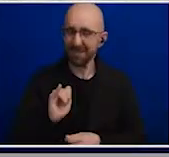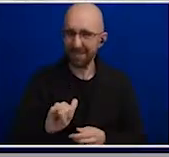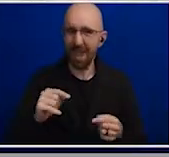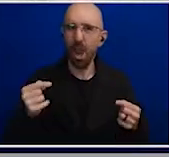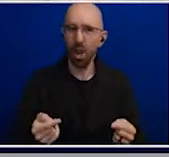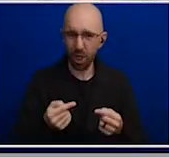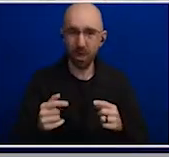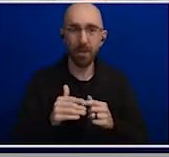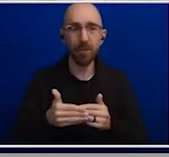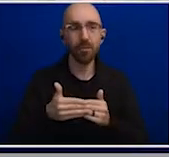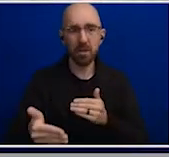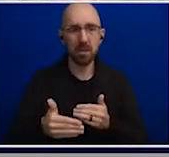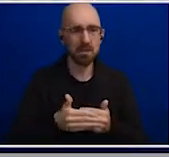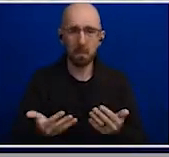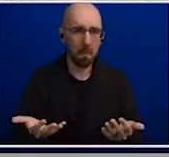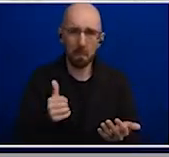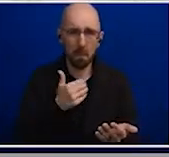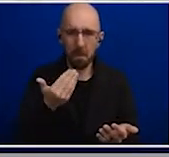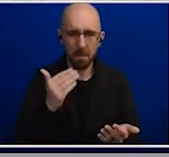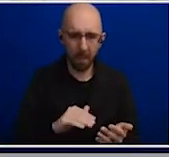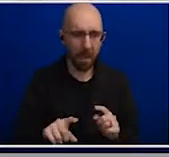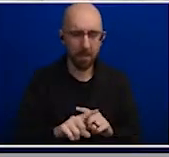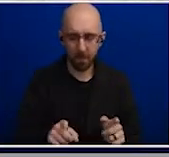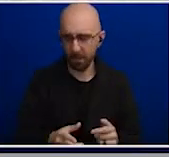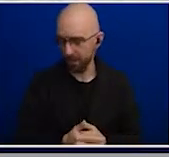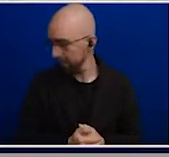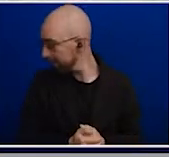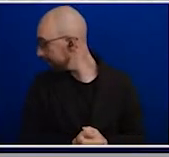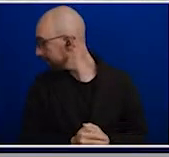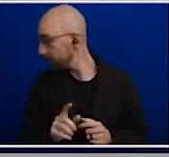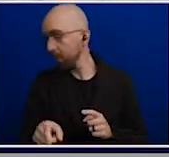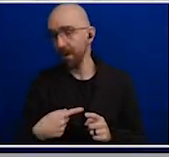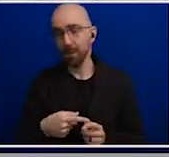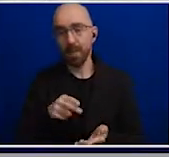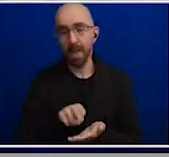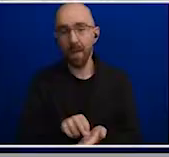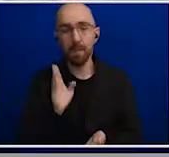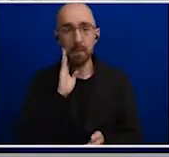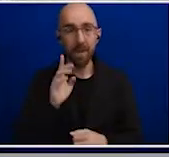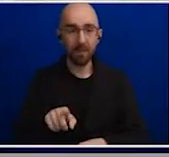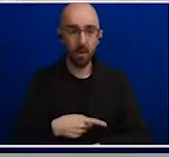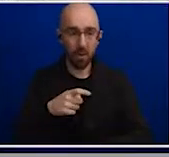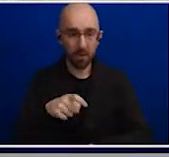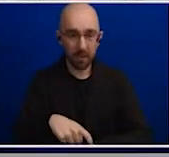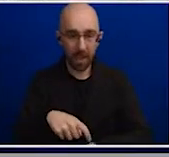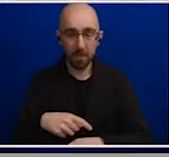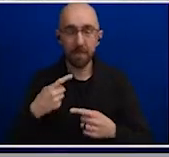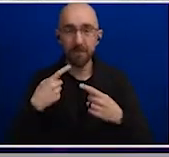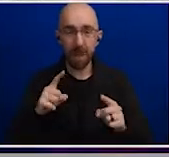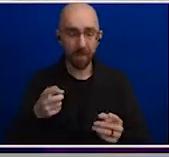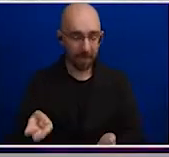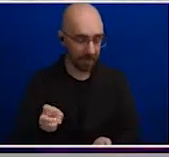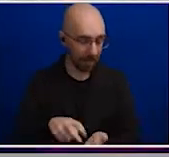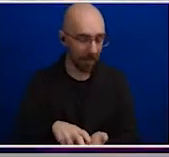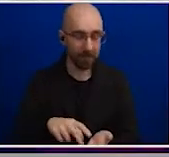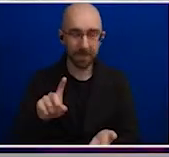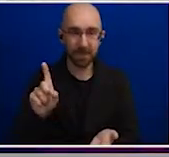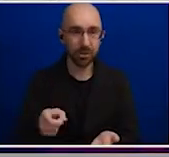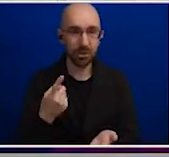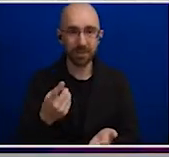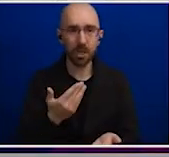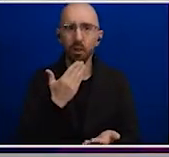didn't hurt, but it was just when you're laying in that bed for that long and you finally get up, it's such a good feeling